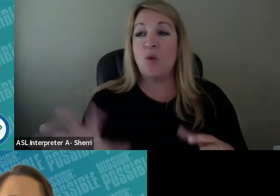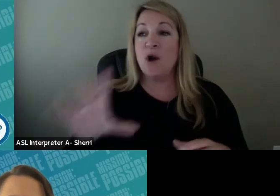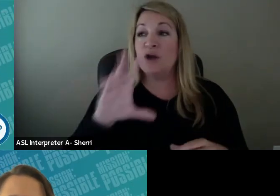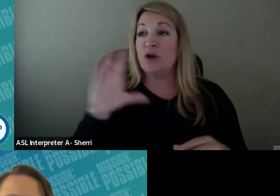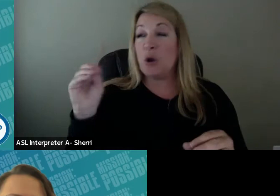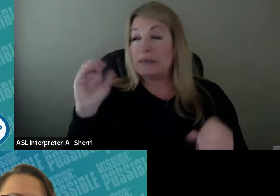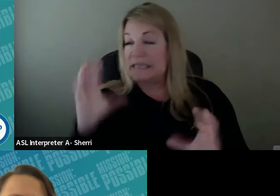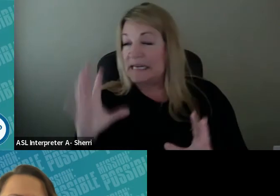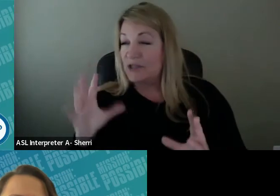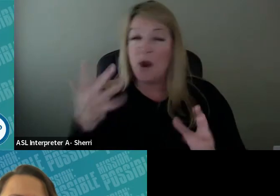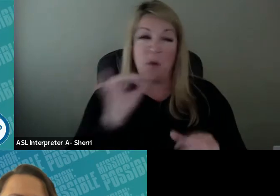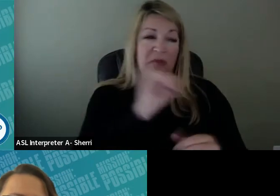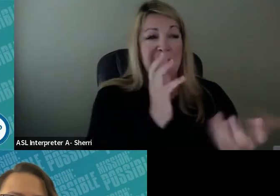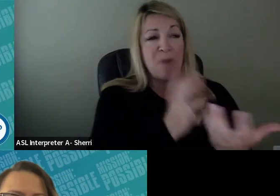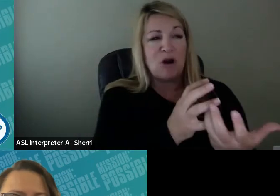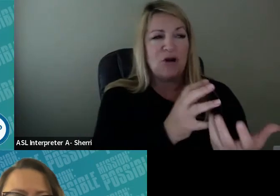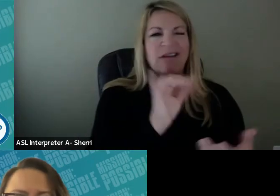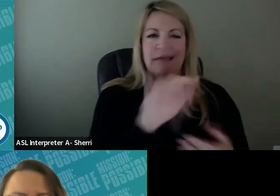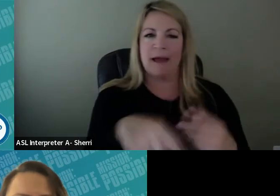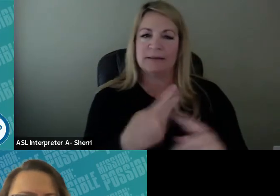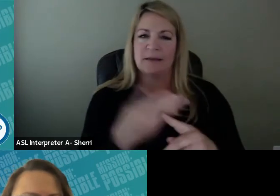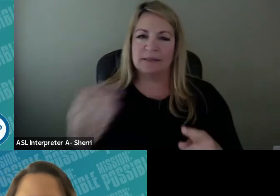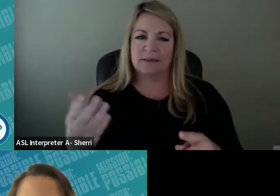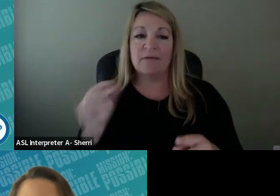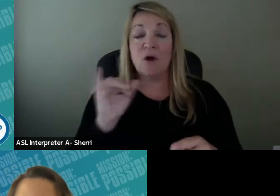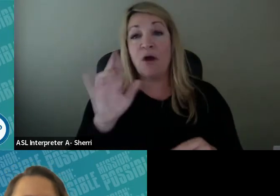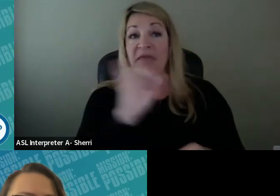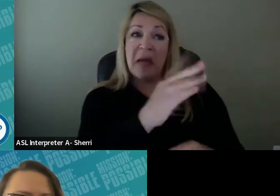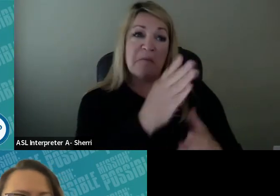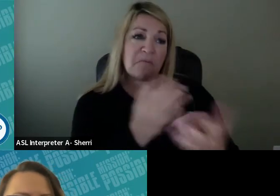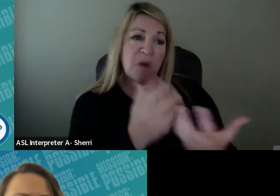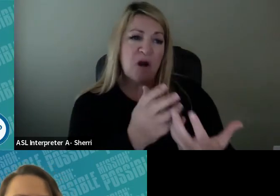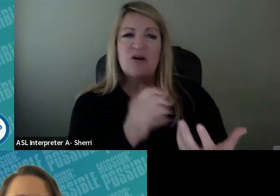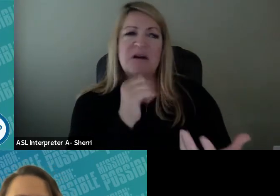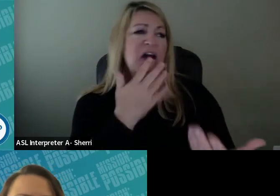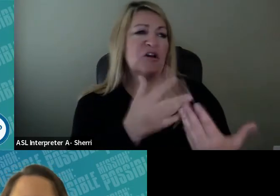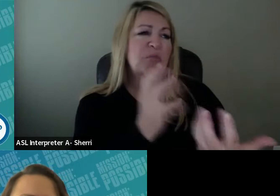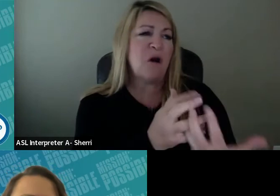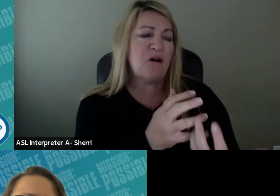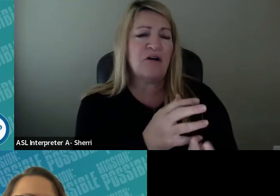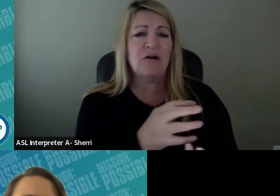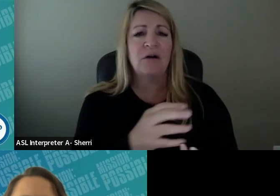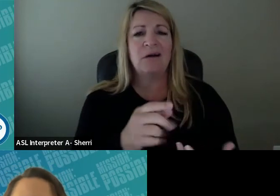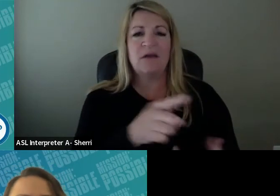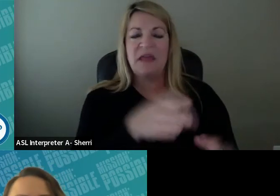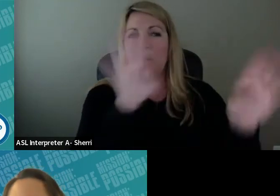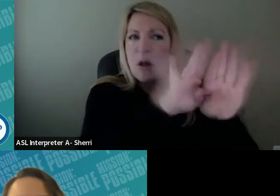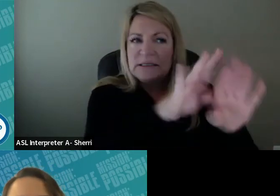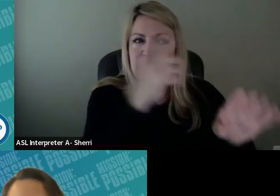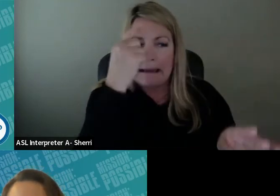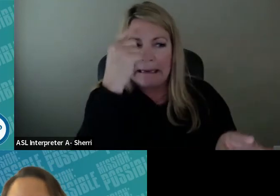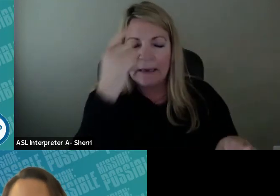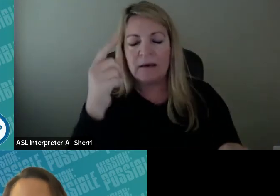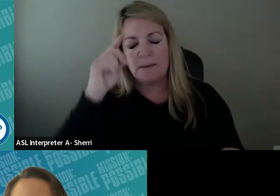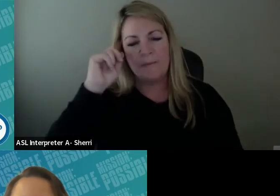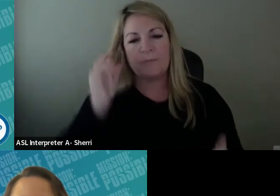this partner. There was a lot of that. And, oh, this partner is not a good partner or close-minded. We really had to